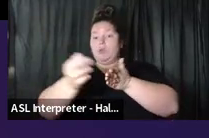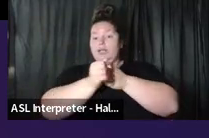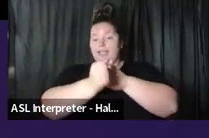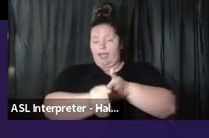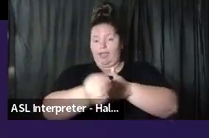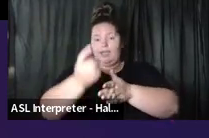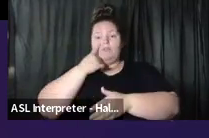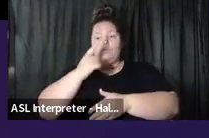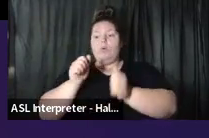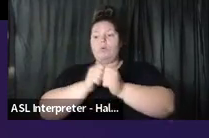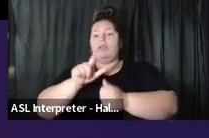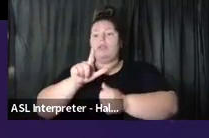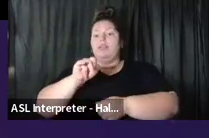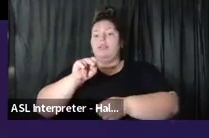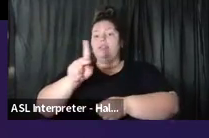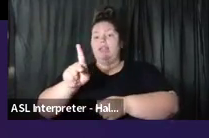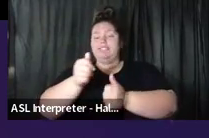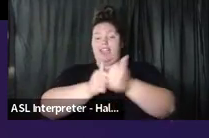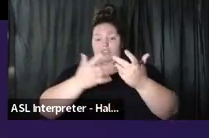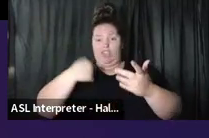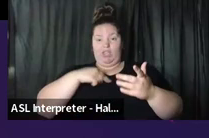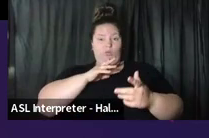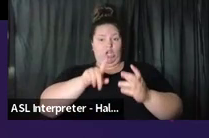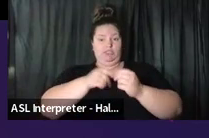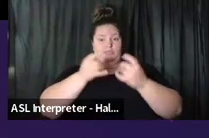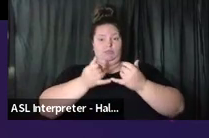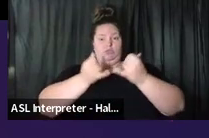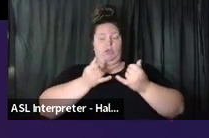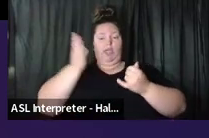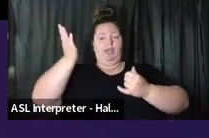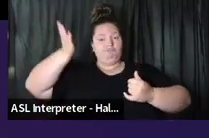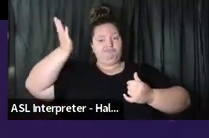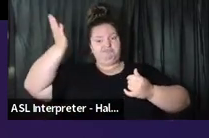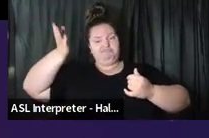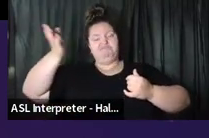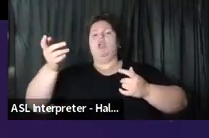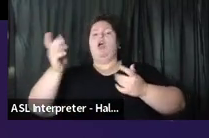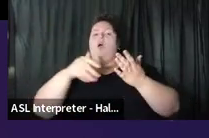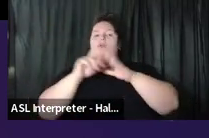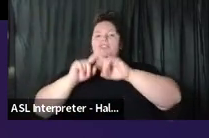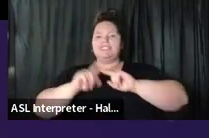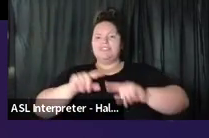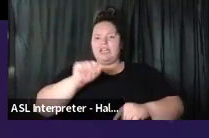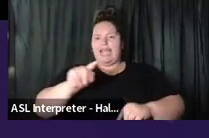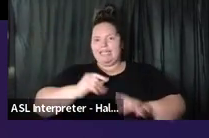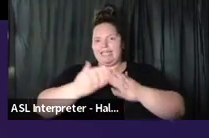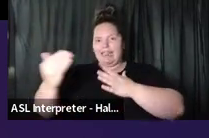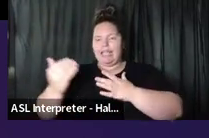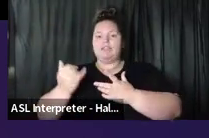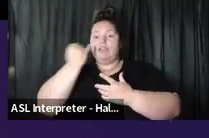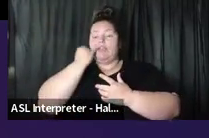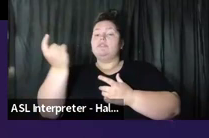everything that we spoke about today and presented on all the different AT devices. And if there was something